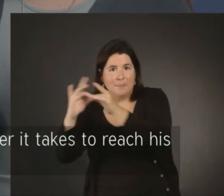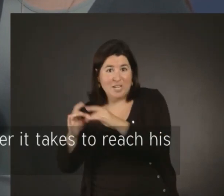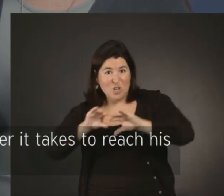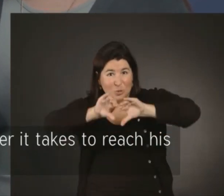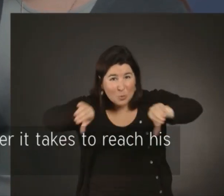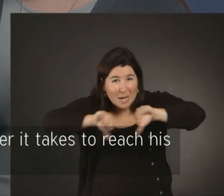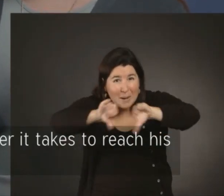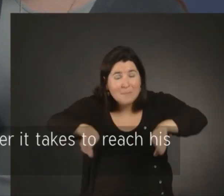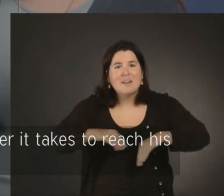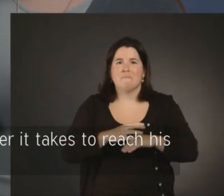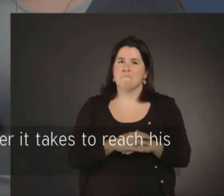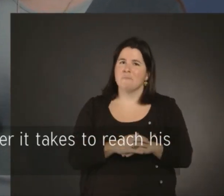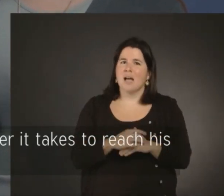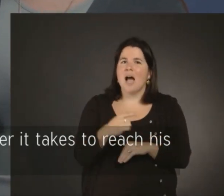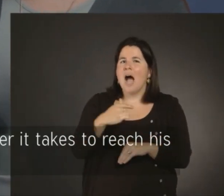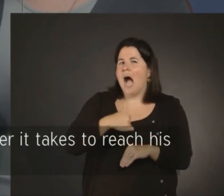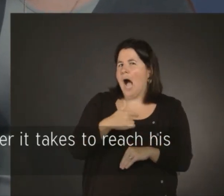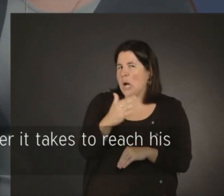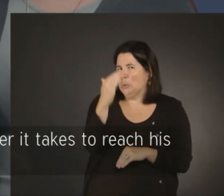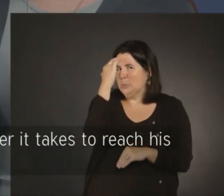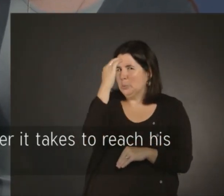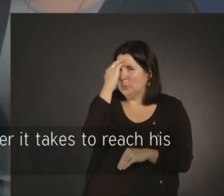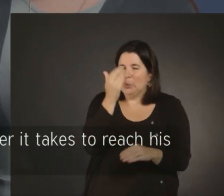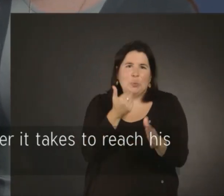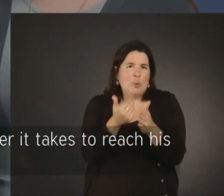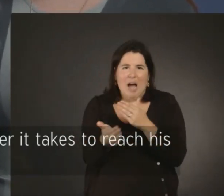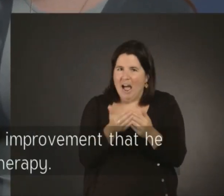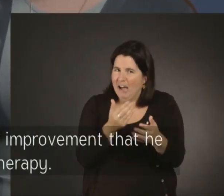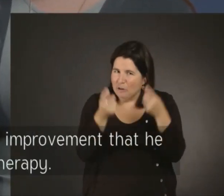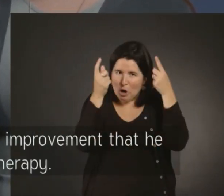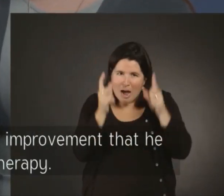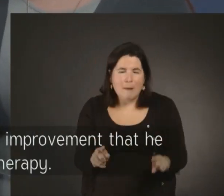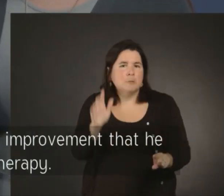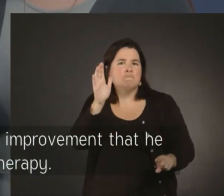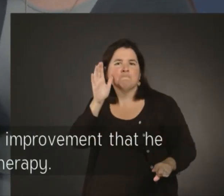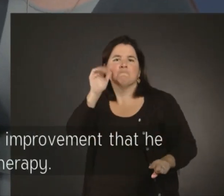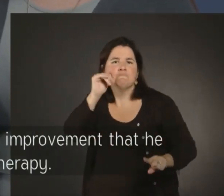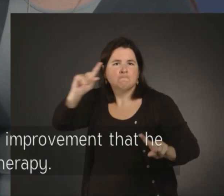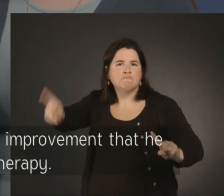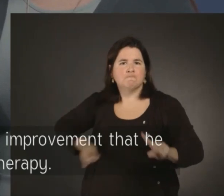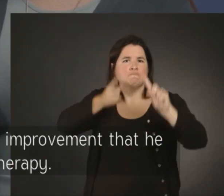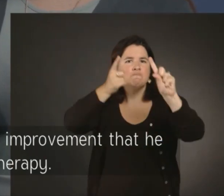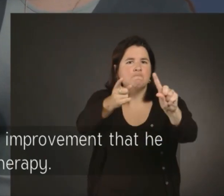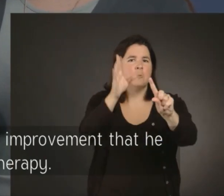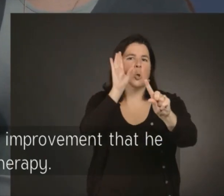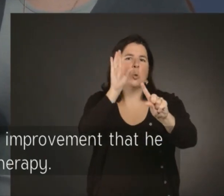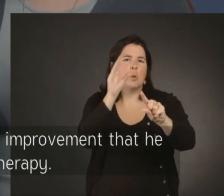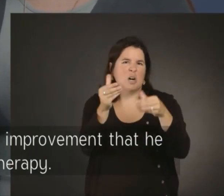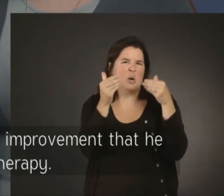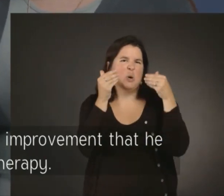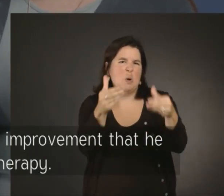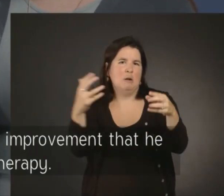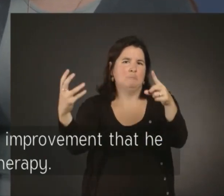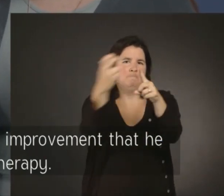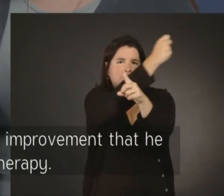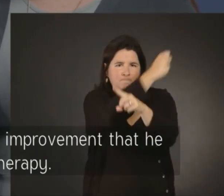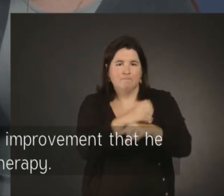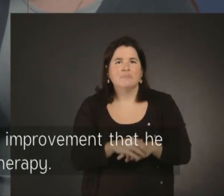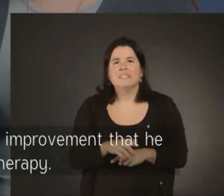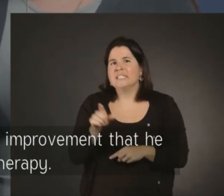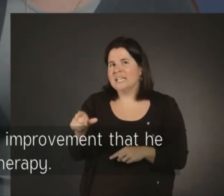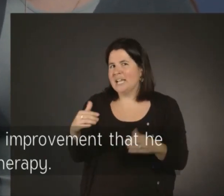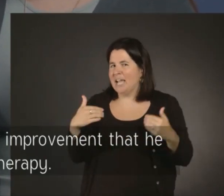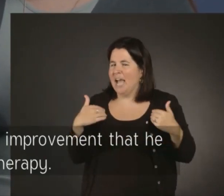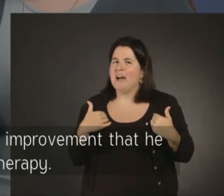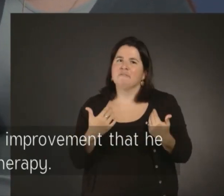right away that he would do whatever it takes to reach his goals. David has a unique work ethic and drive for